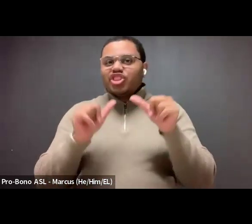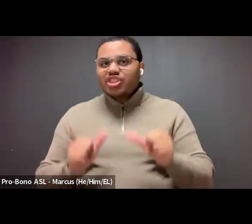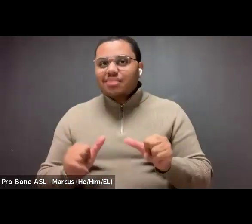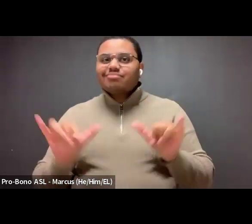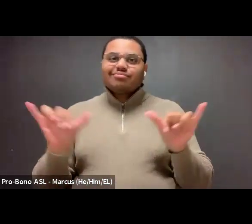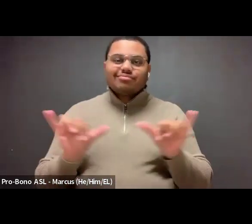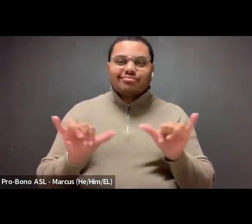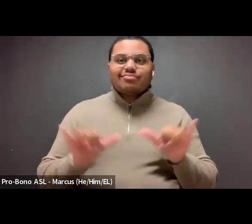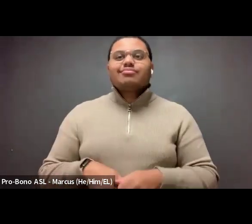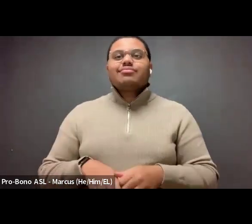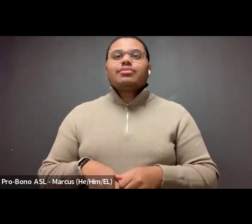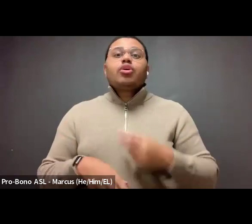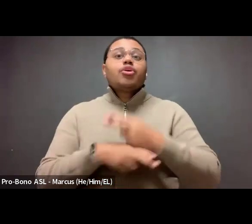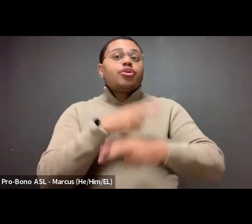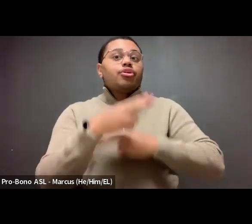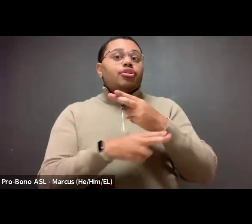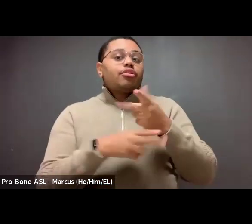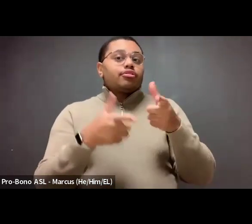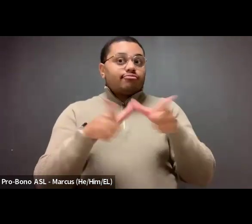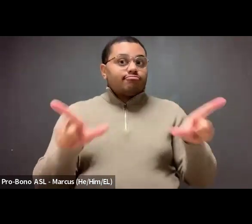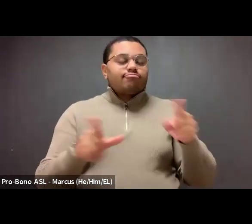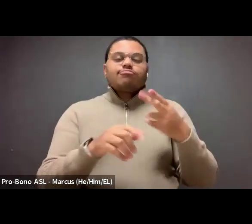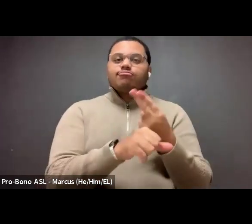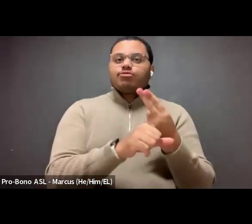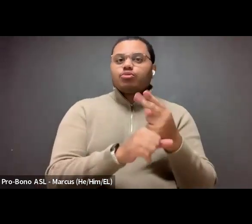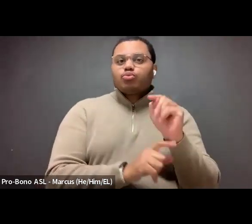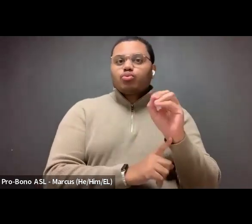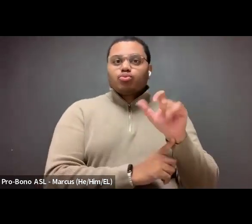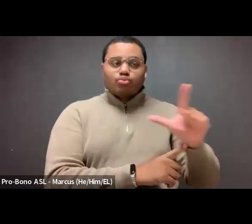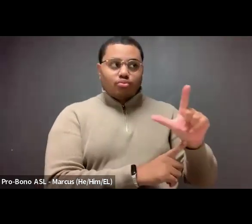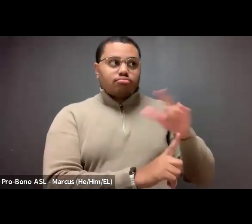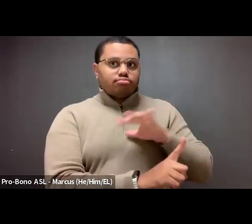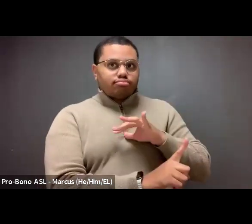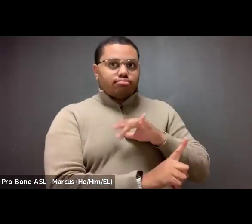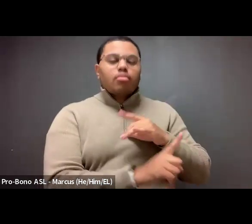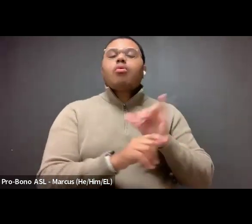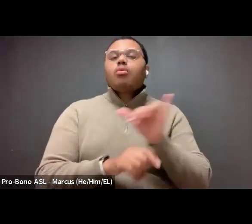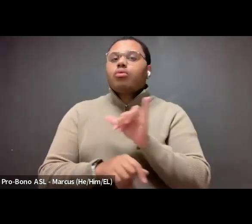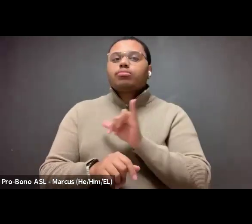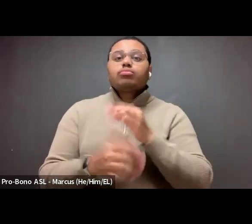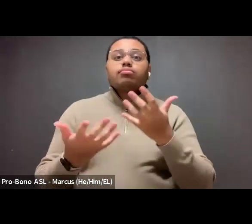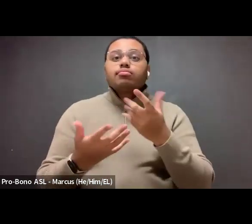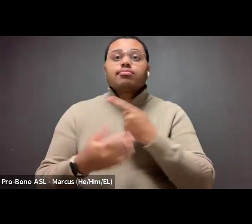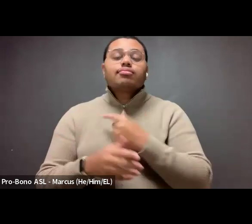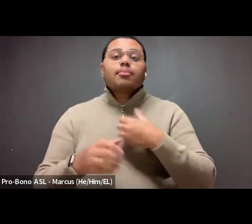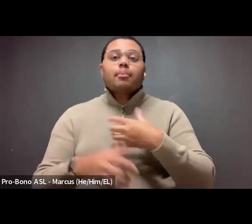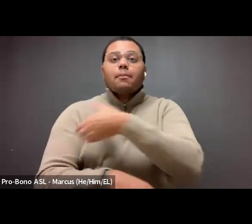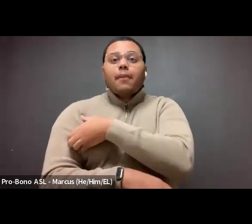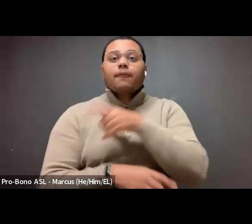Along with universal language as a useful tool is the power of choice. True choice consists